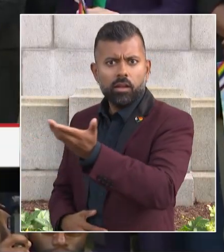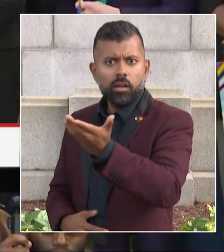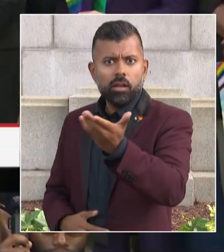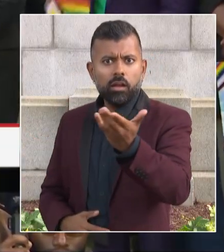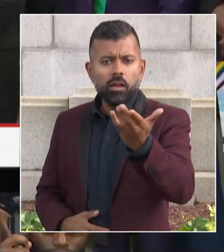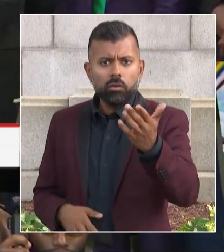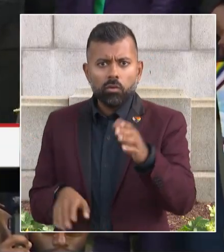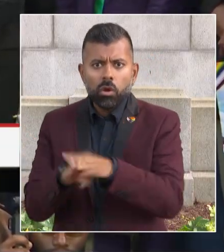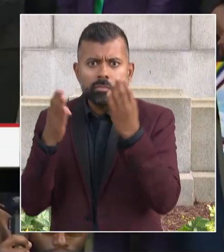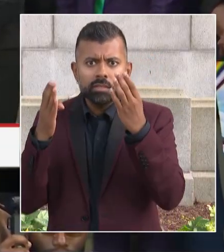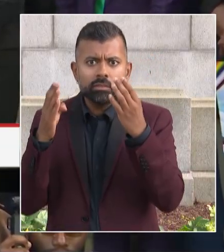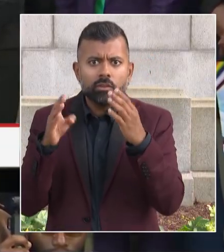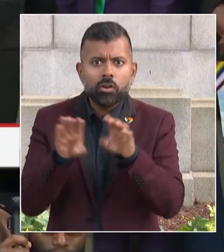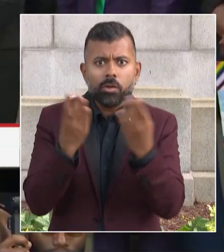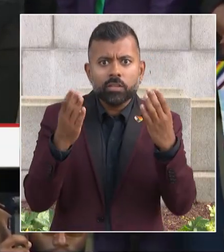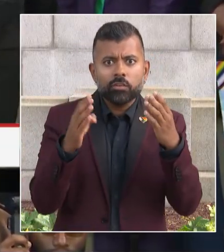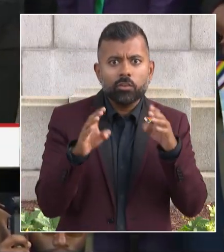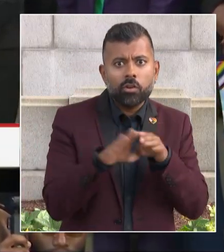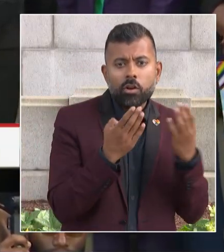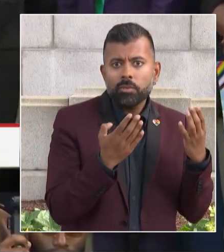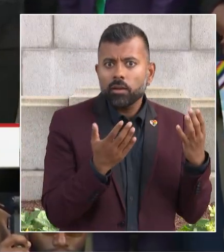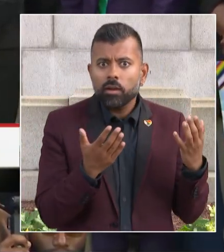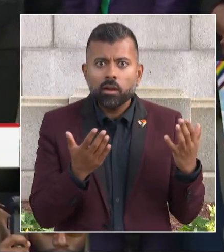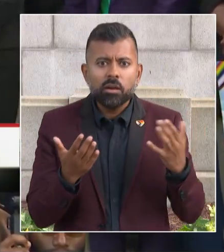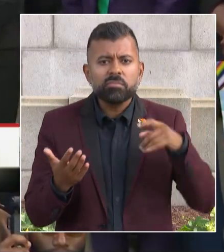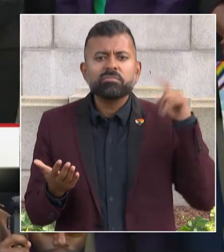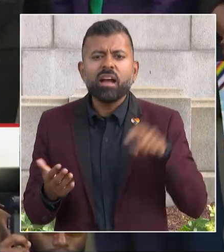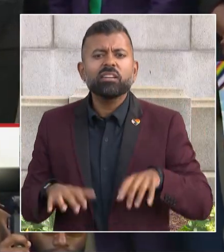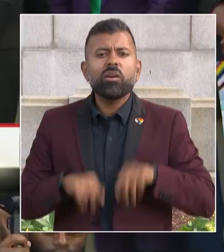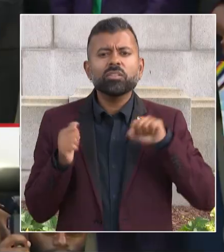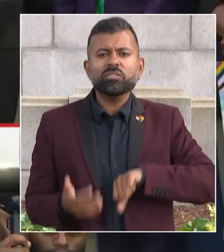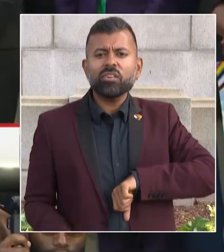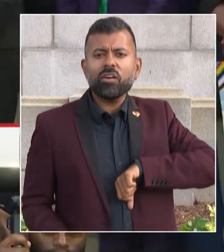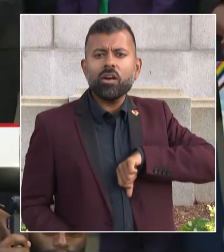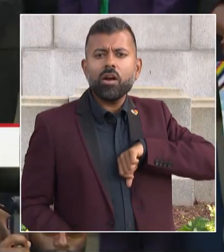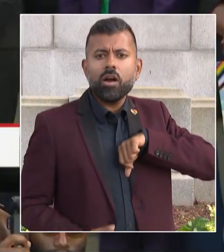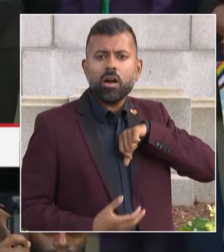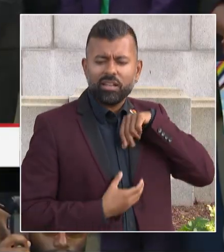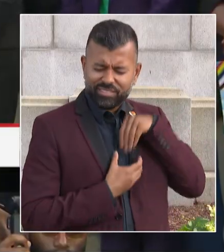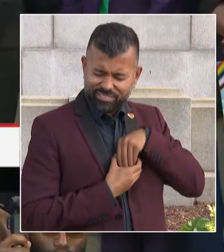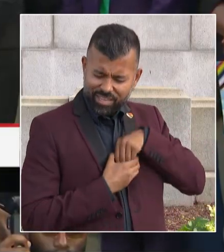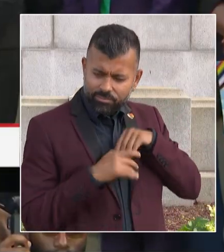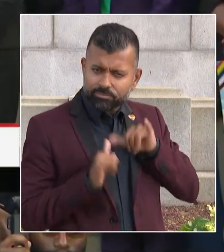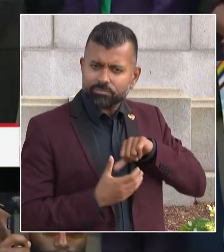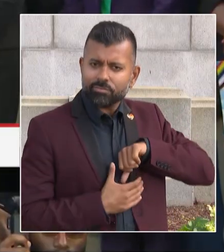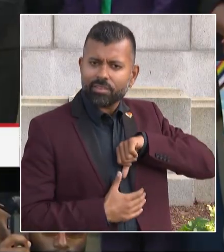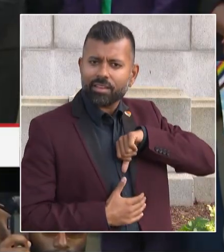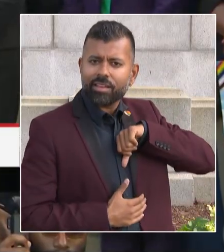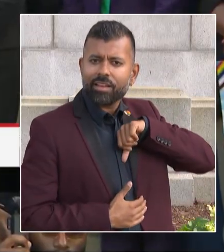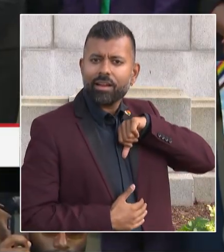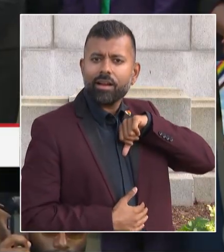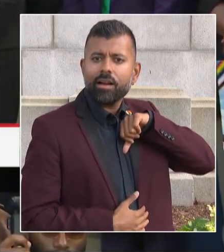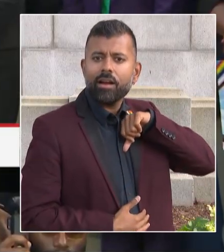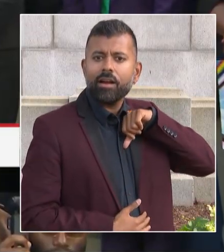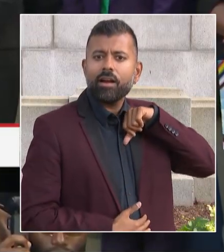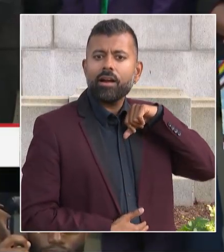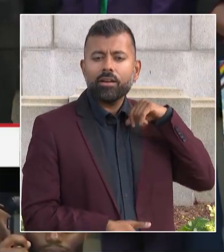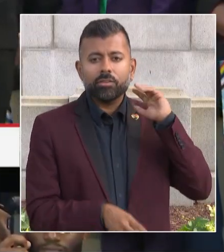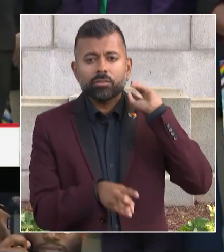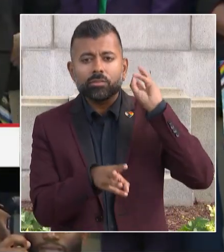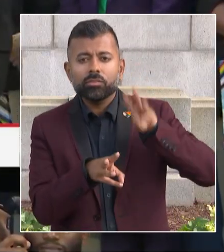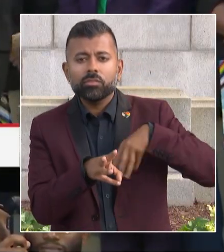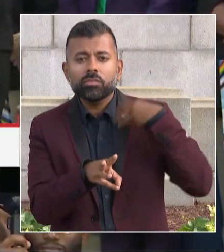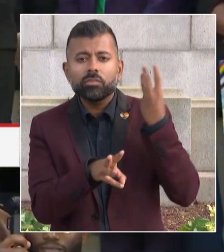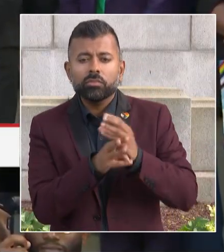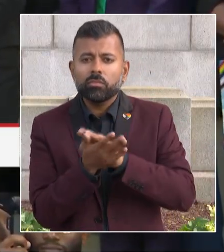block party, every chosen family brunch, every you good text, when the world gets a little heavy, DC is special. Because we hold